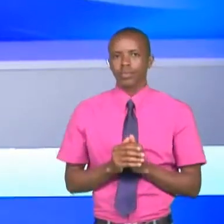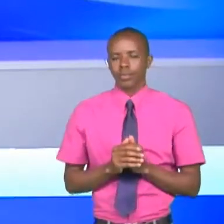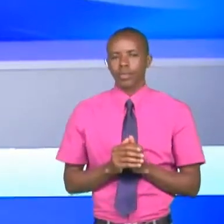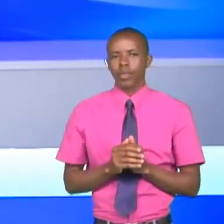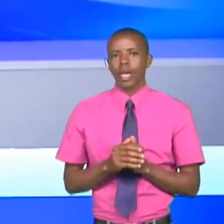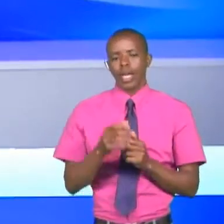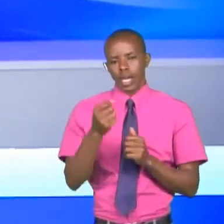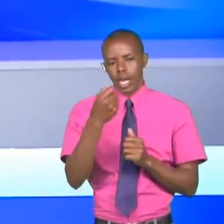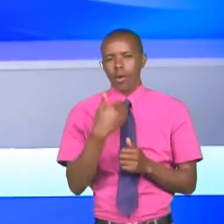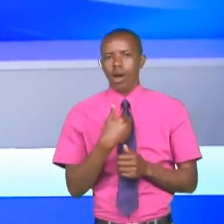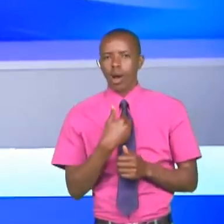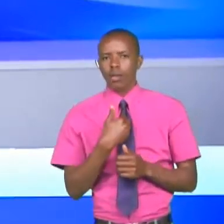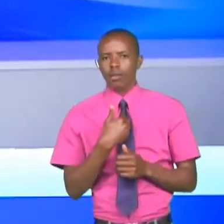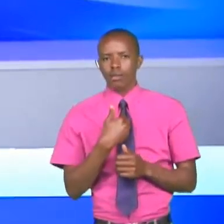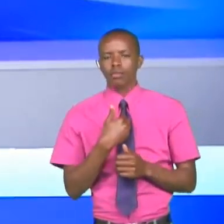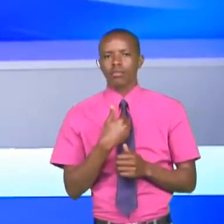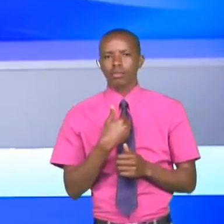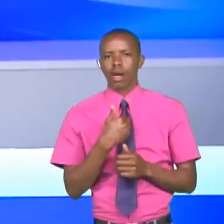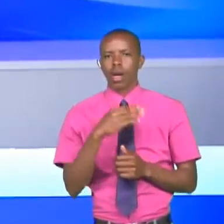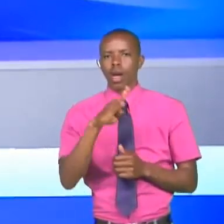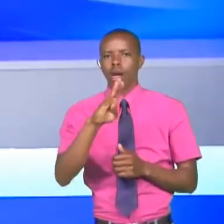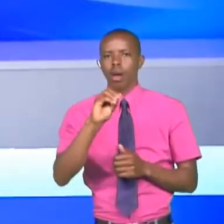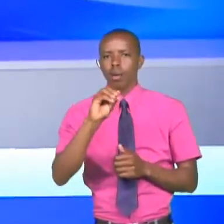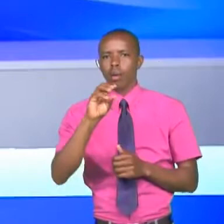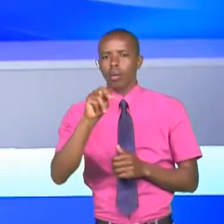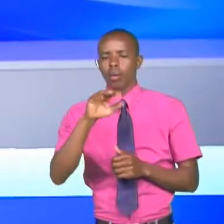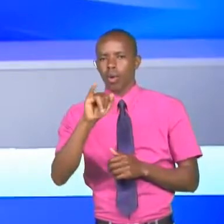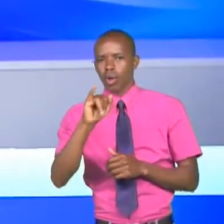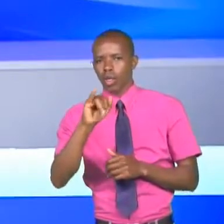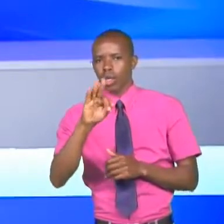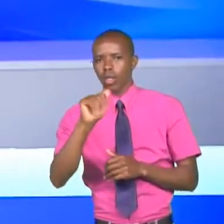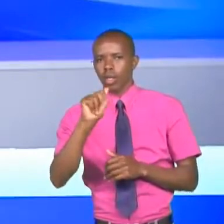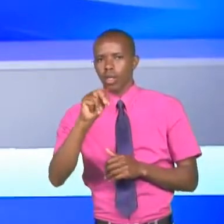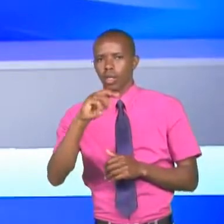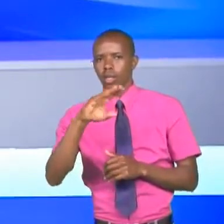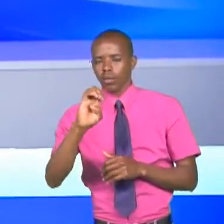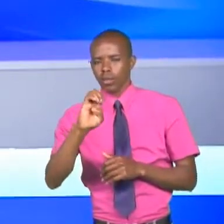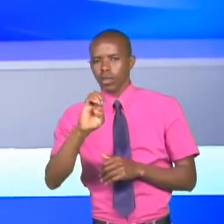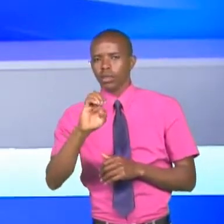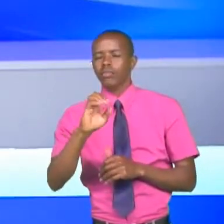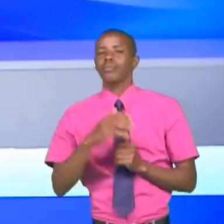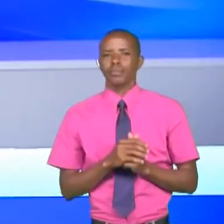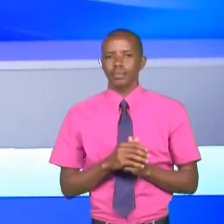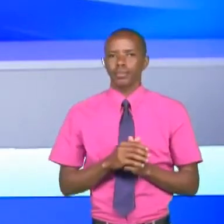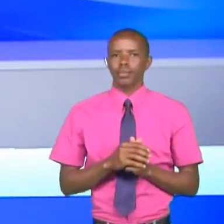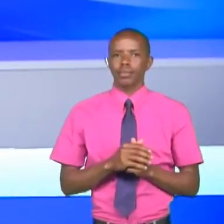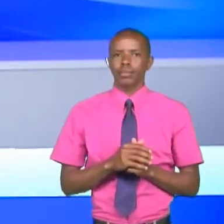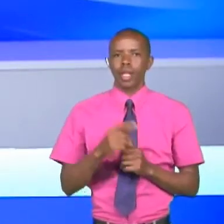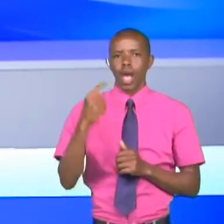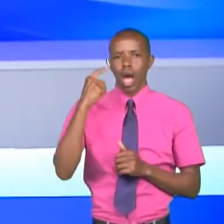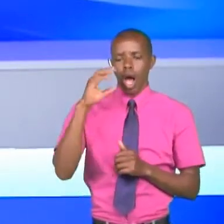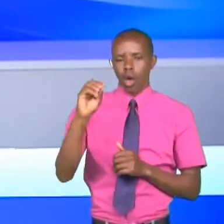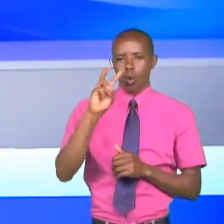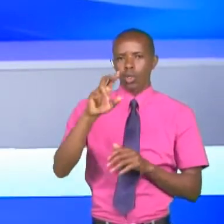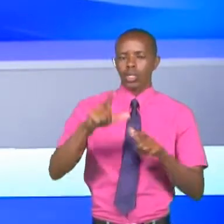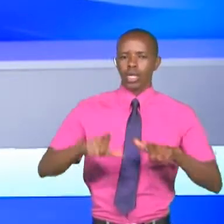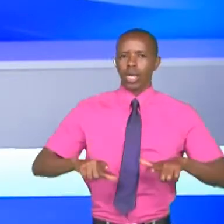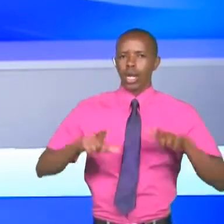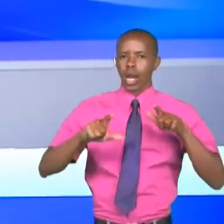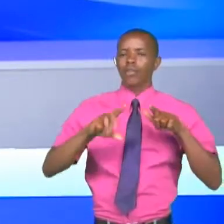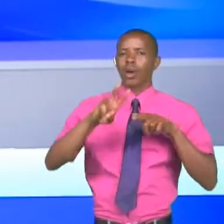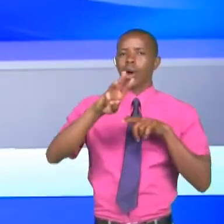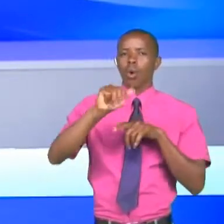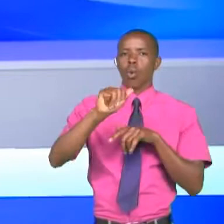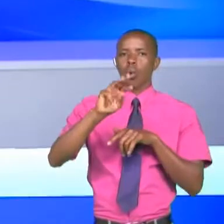iko, tuko pamoja. Boniface Rashford Kerema, nayo Nakuru Bahati Maili 9, Ahero, watching live. Sana Wamboi, tipping